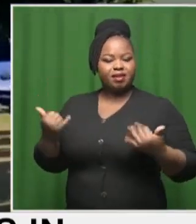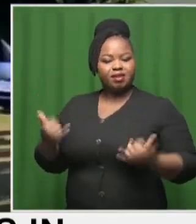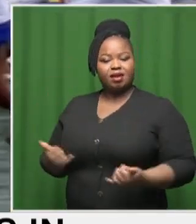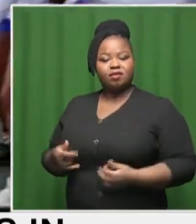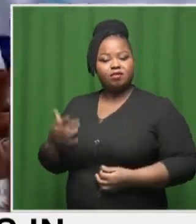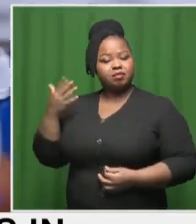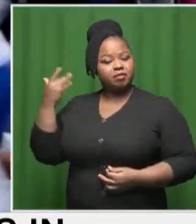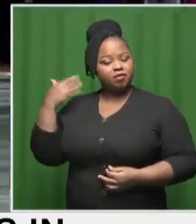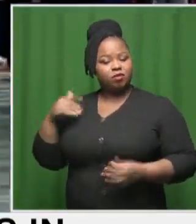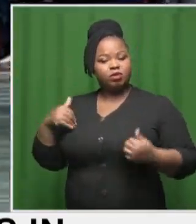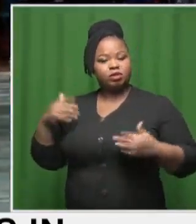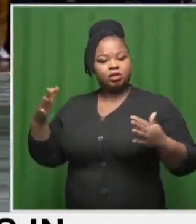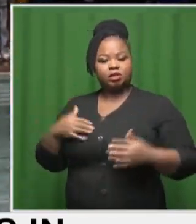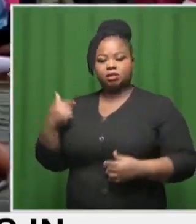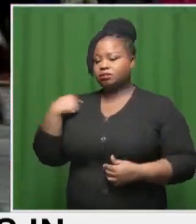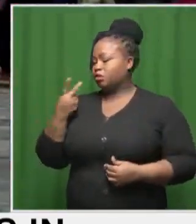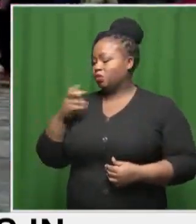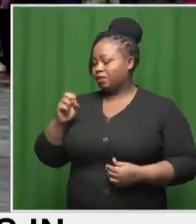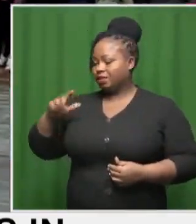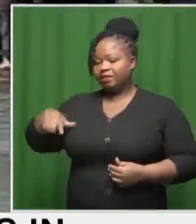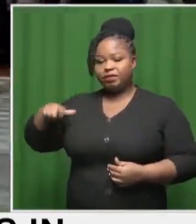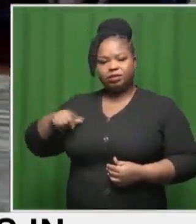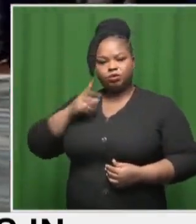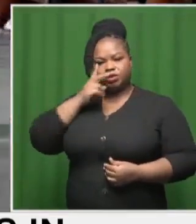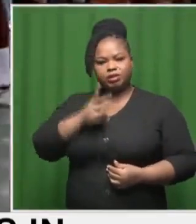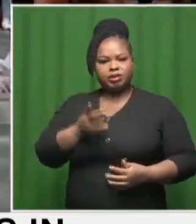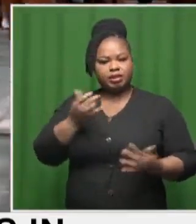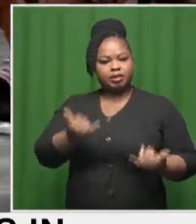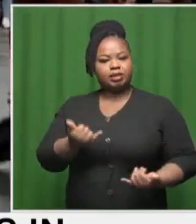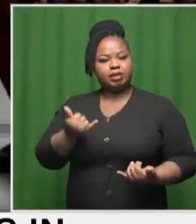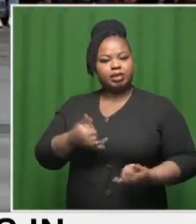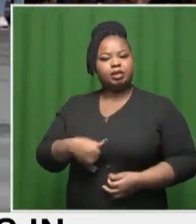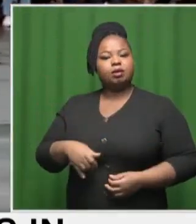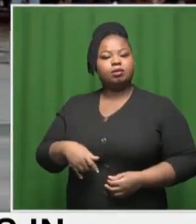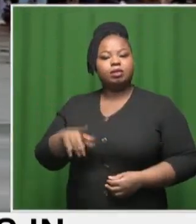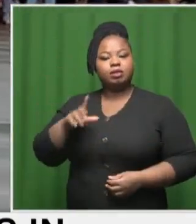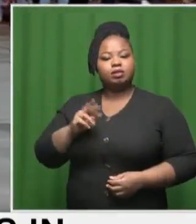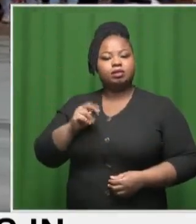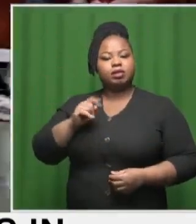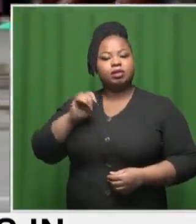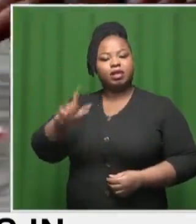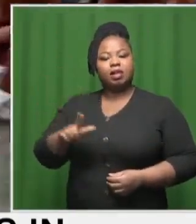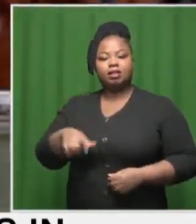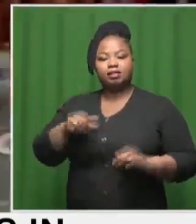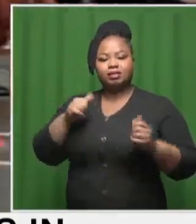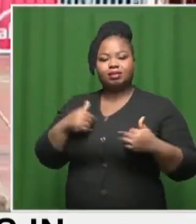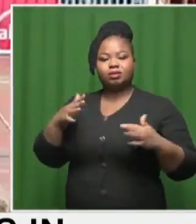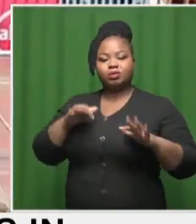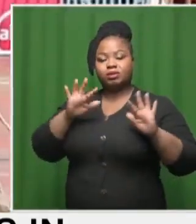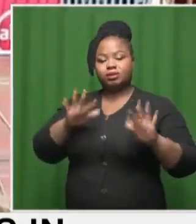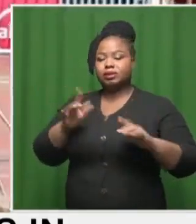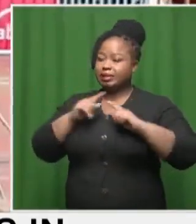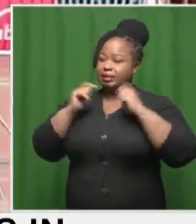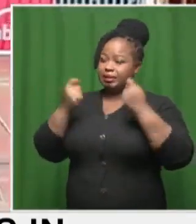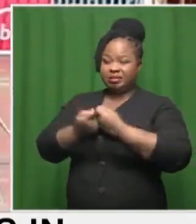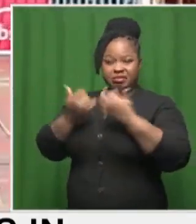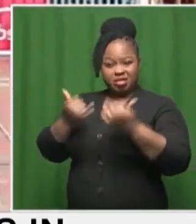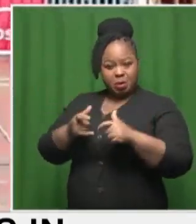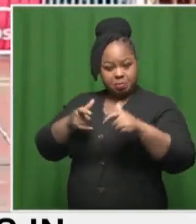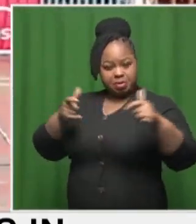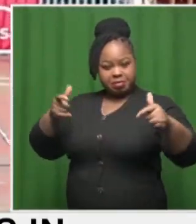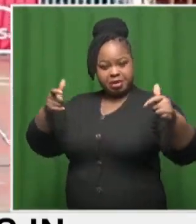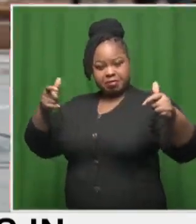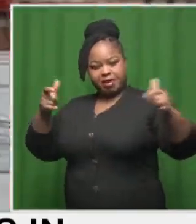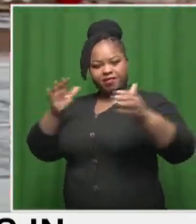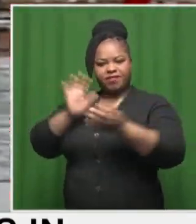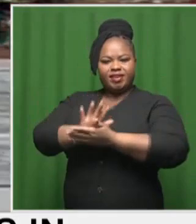we started in 2017, and when you see netball now, I mean, the TNL started with 10 teams. We are now at 15 teams. Amazing. I